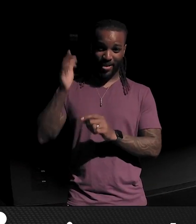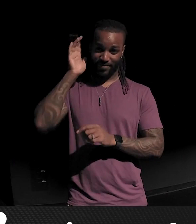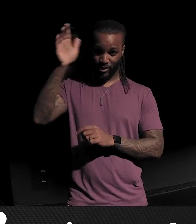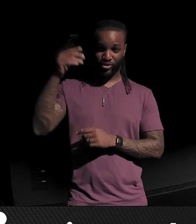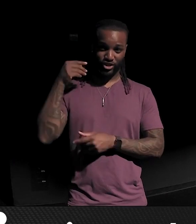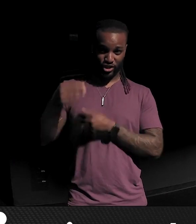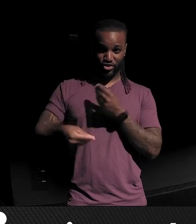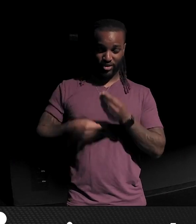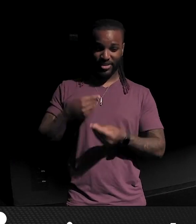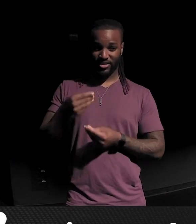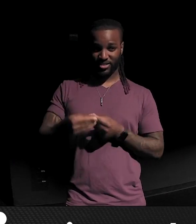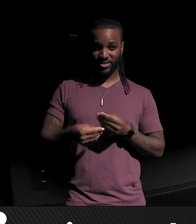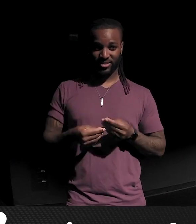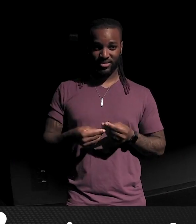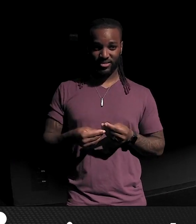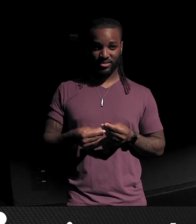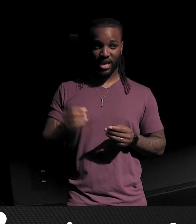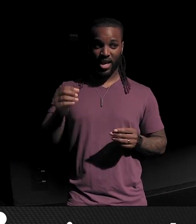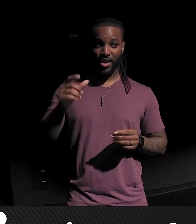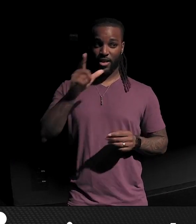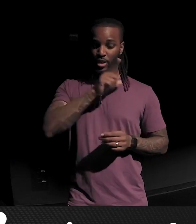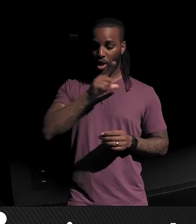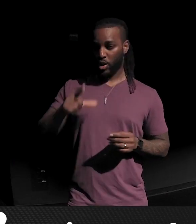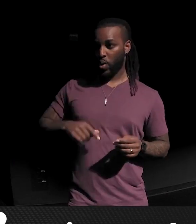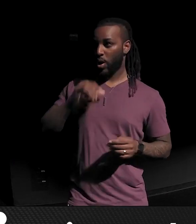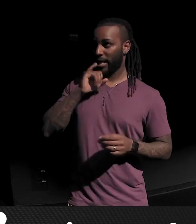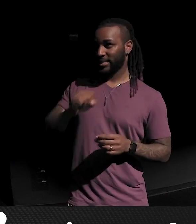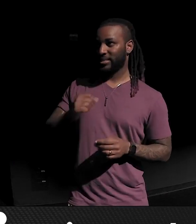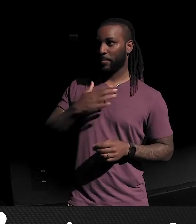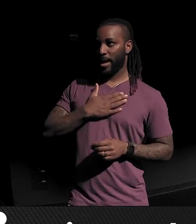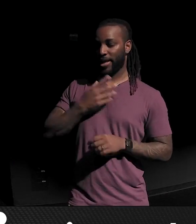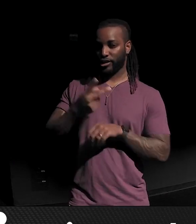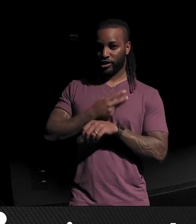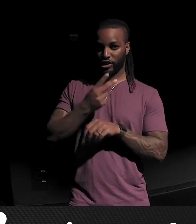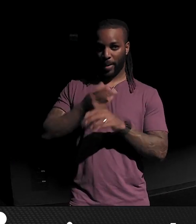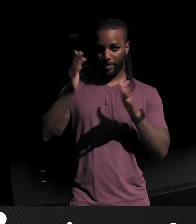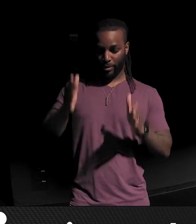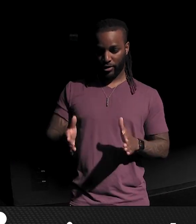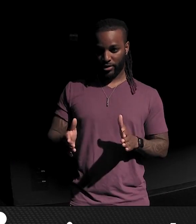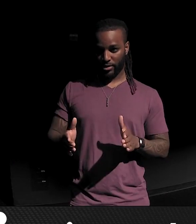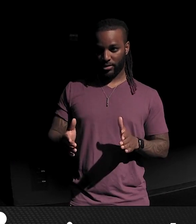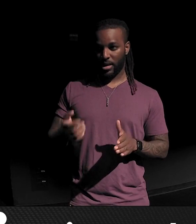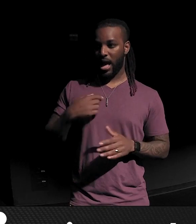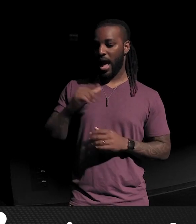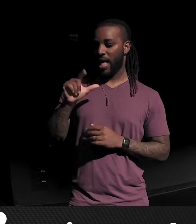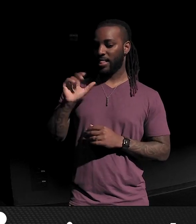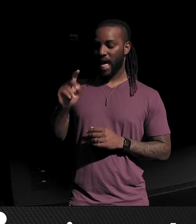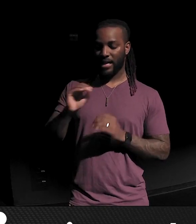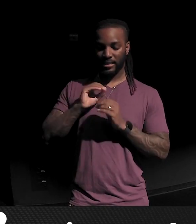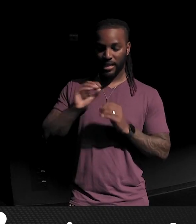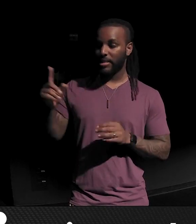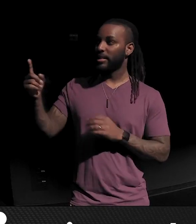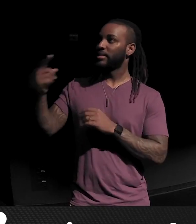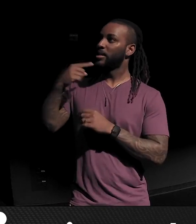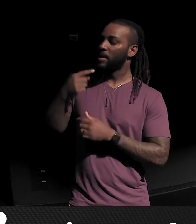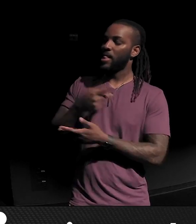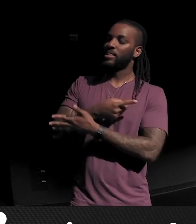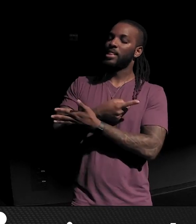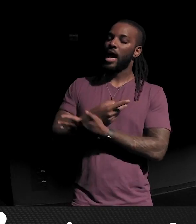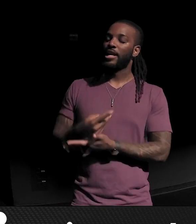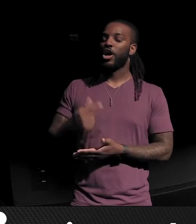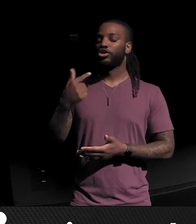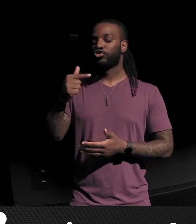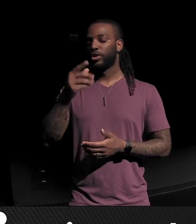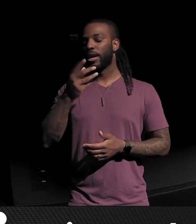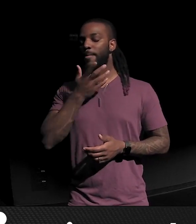And the Lord is my shepherd, it says. I lack nothing. He makes me lie down in green pastures. He